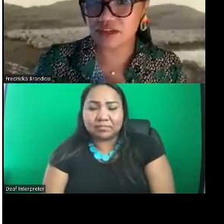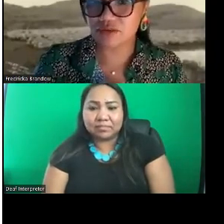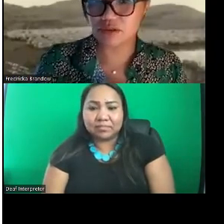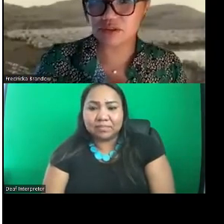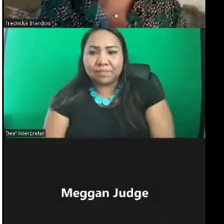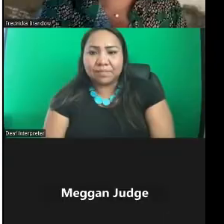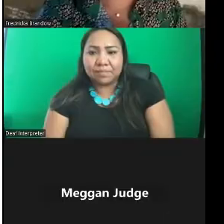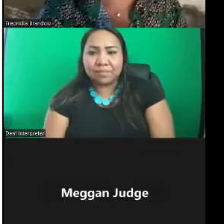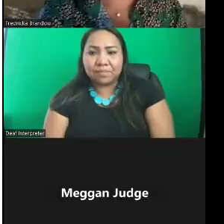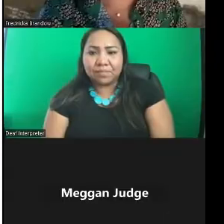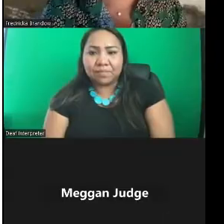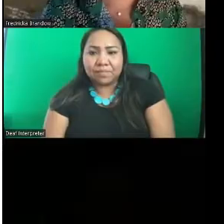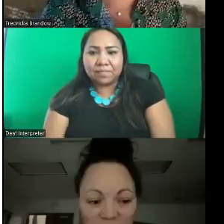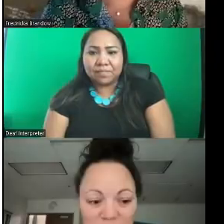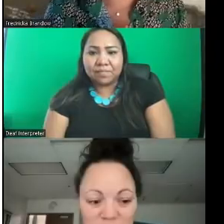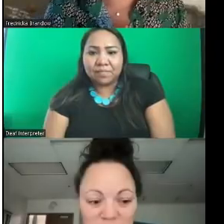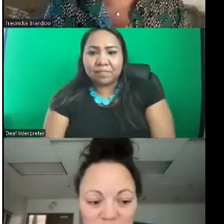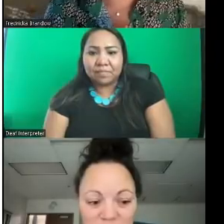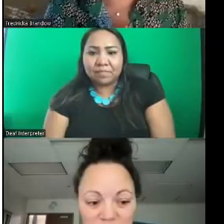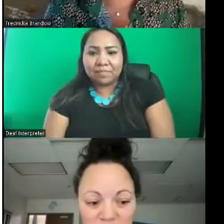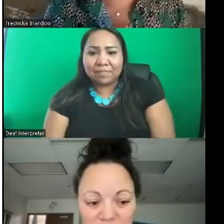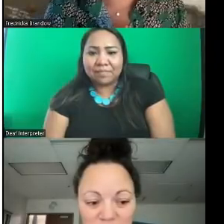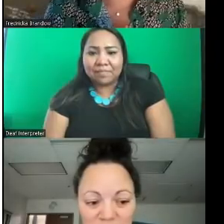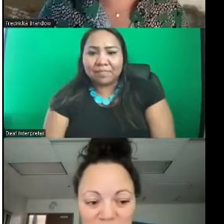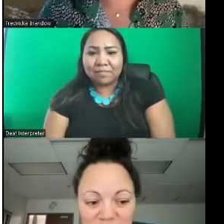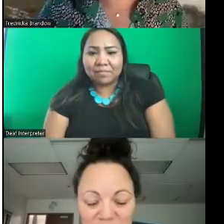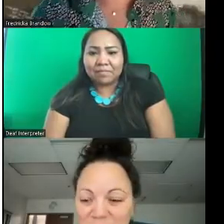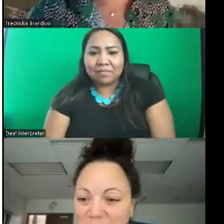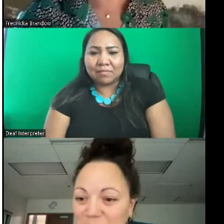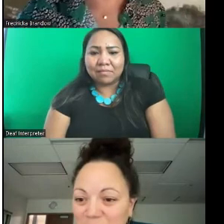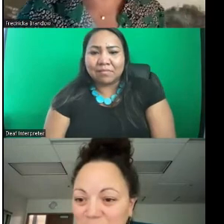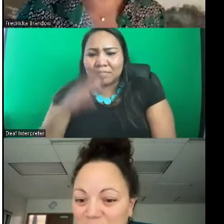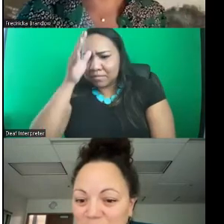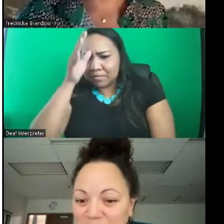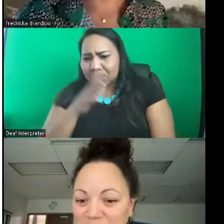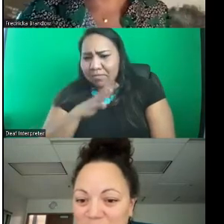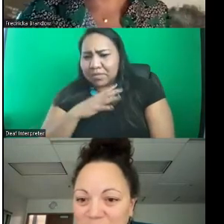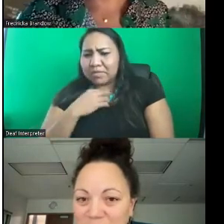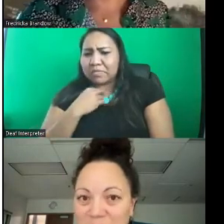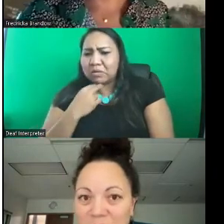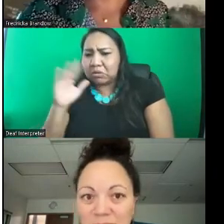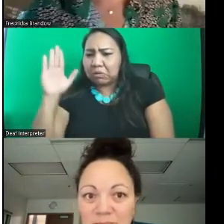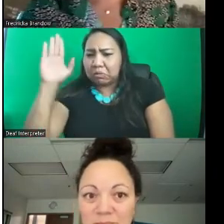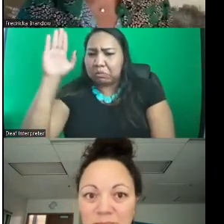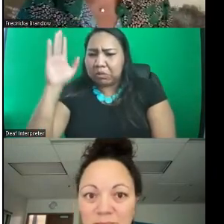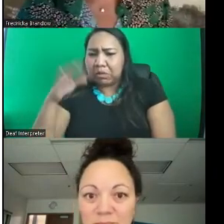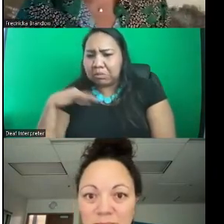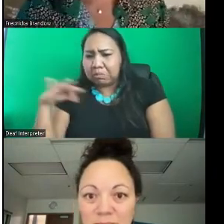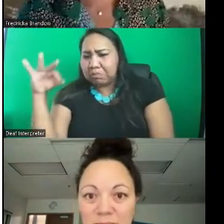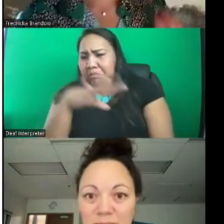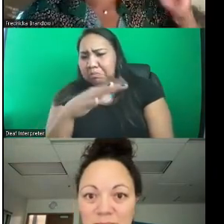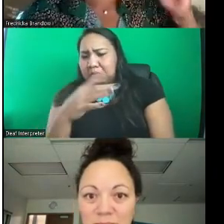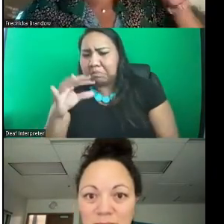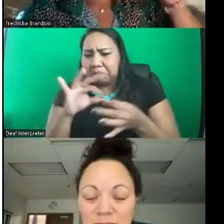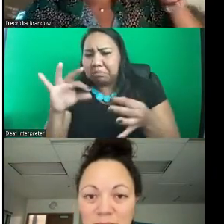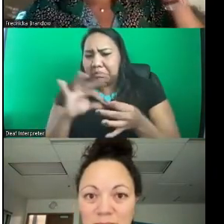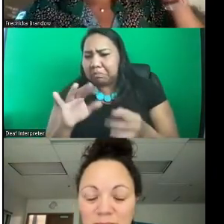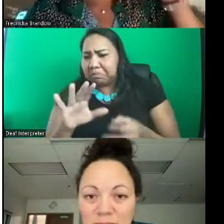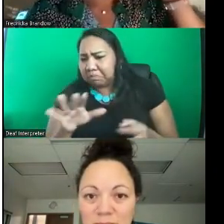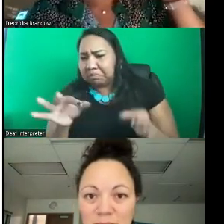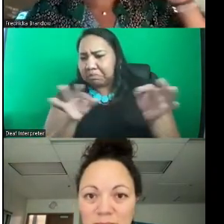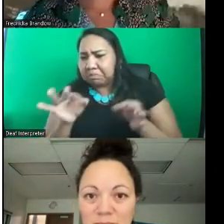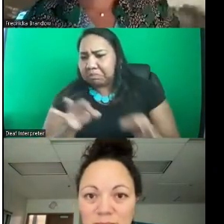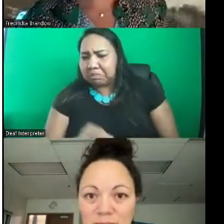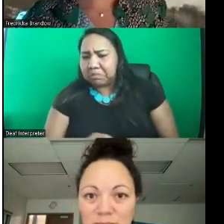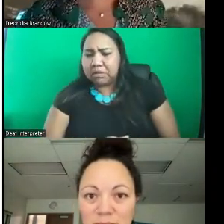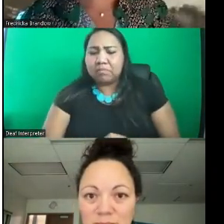Okay, well, I can jump in and share a few things. So just to highlight, you